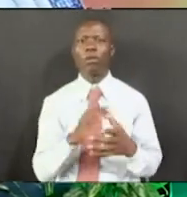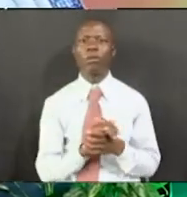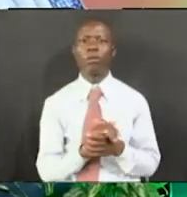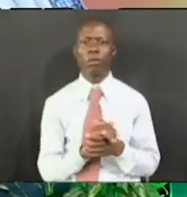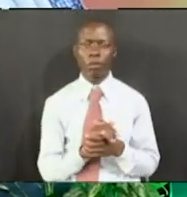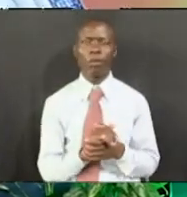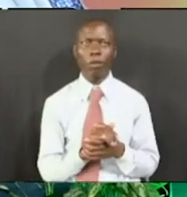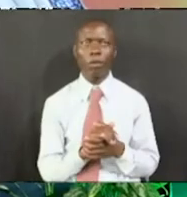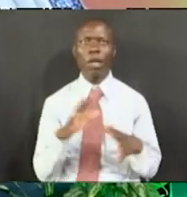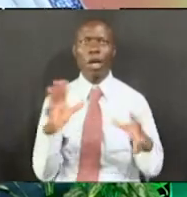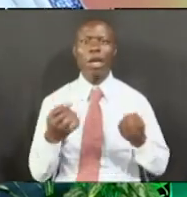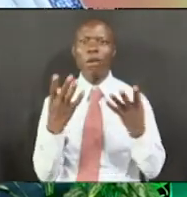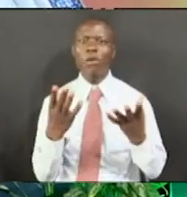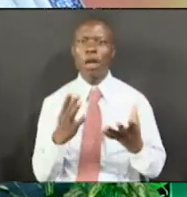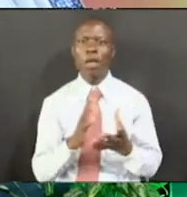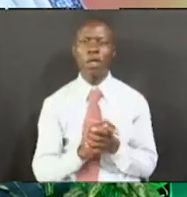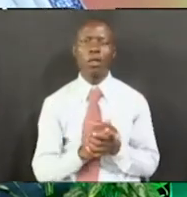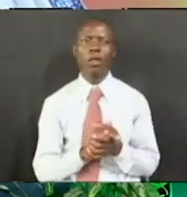Hey, hallelujah.